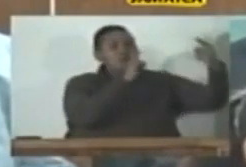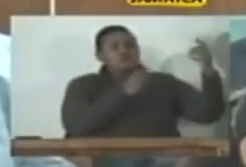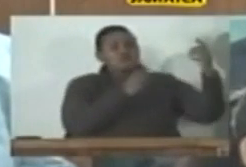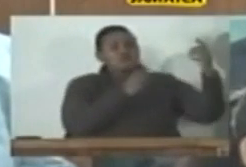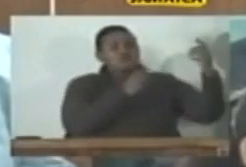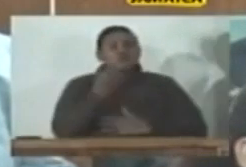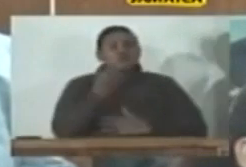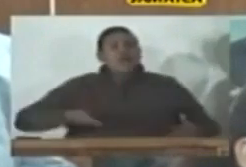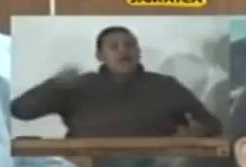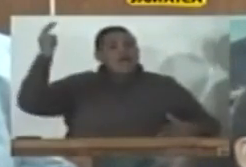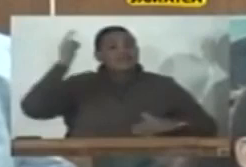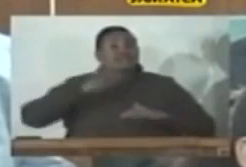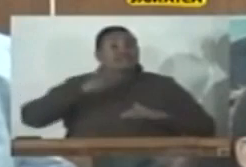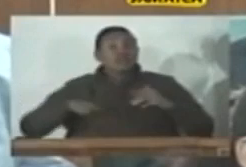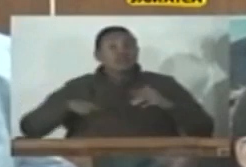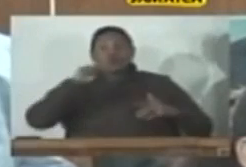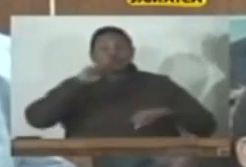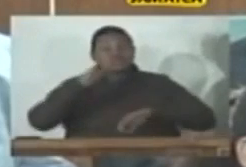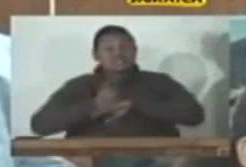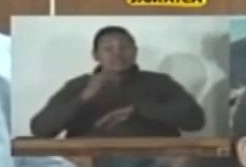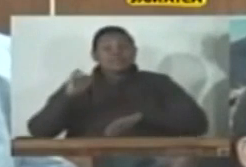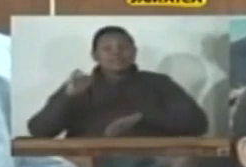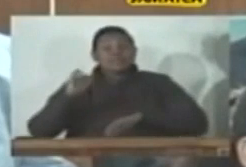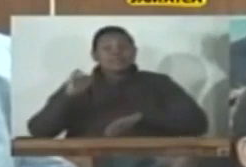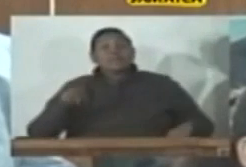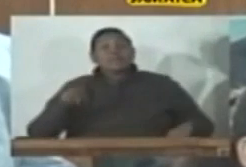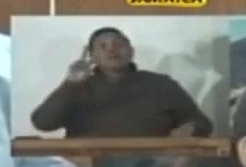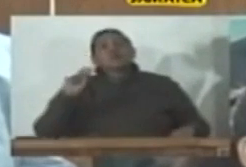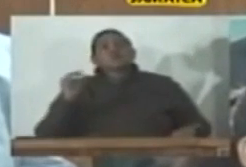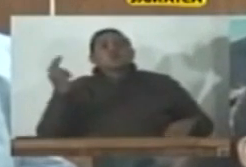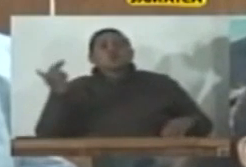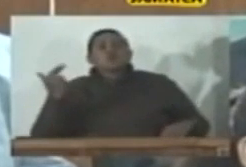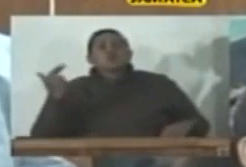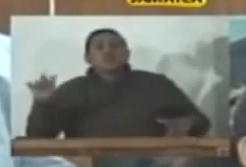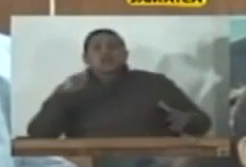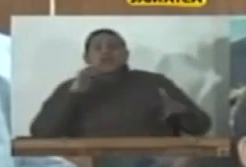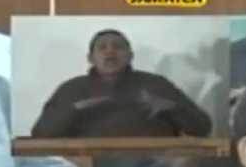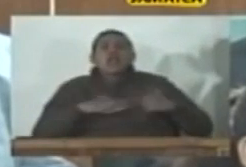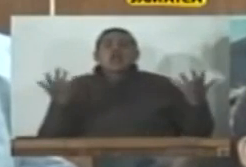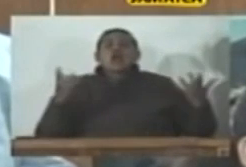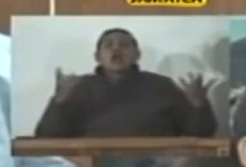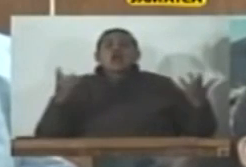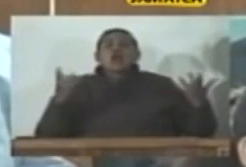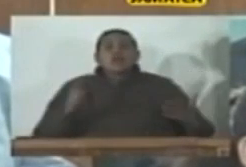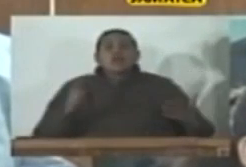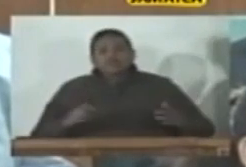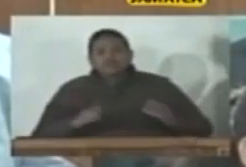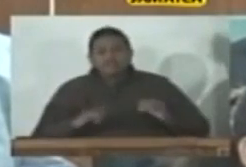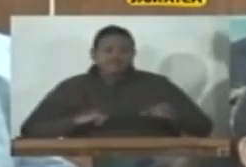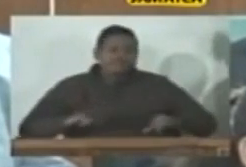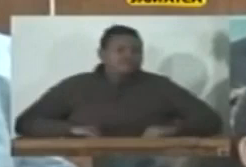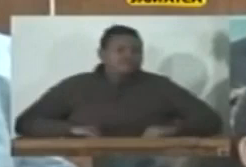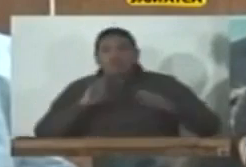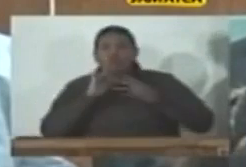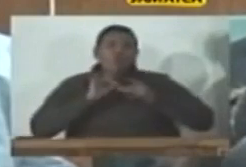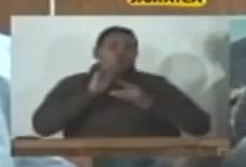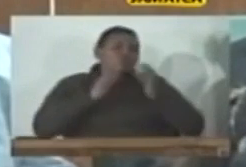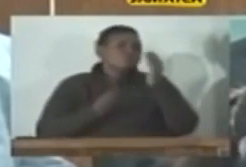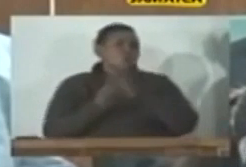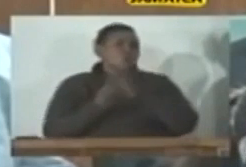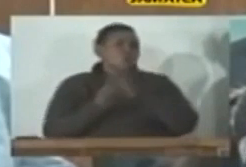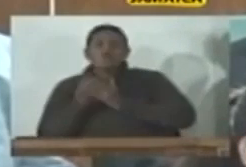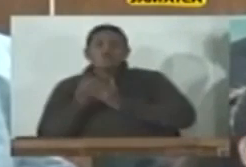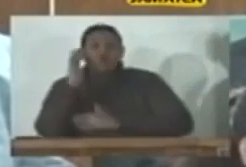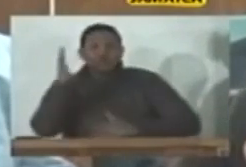There was a lot of hype around that. However, the truth is that you have failed miserably in meeting your